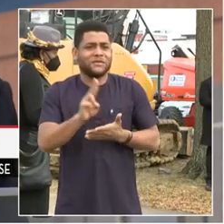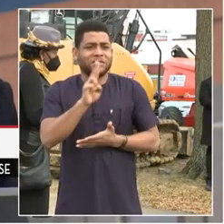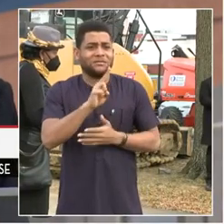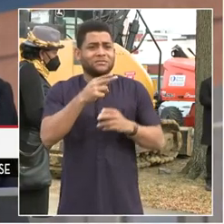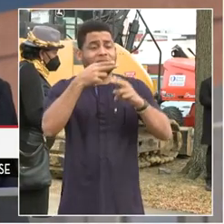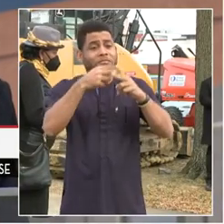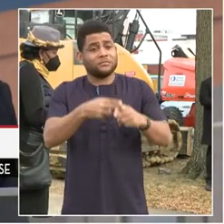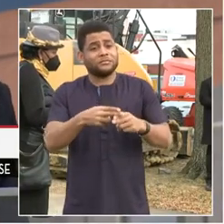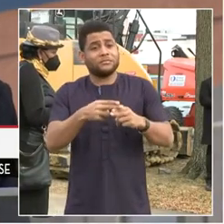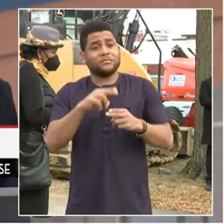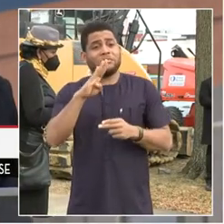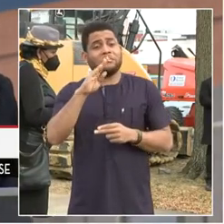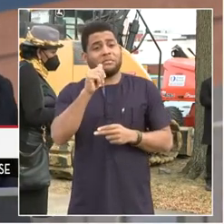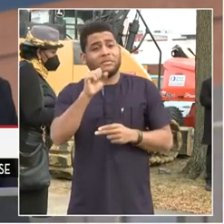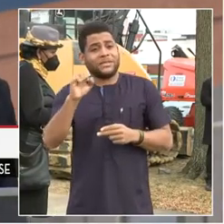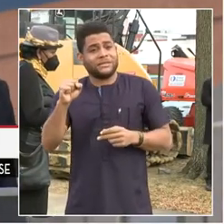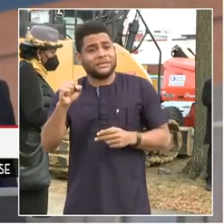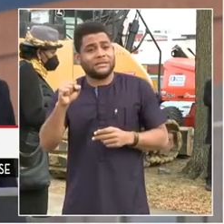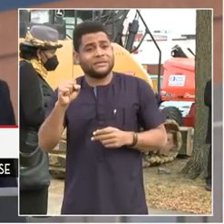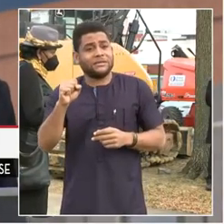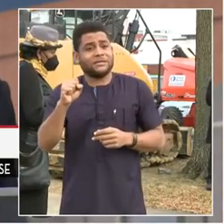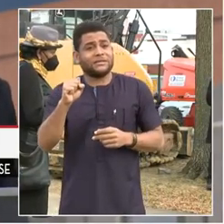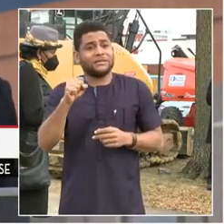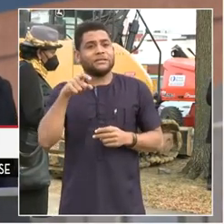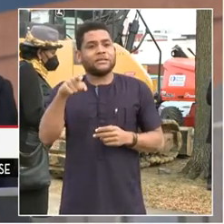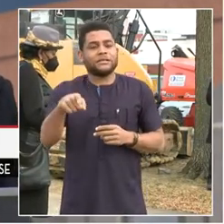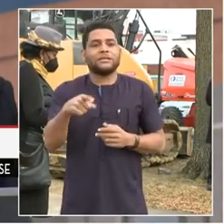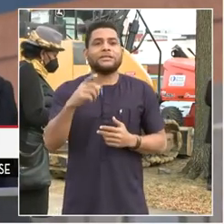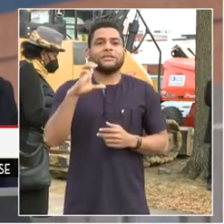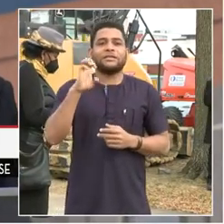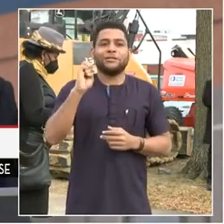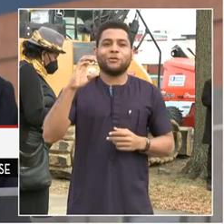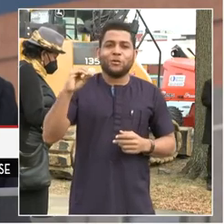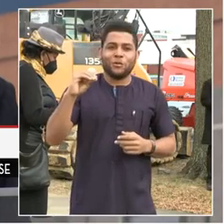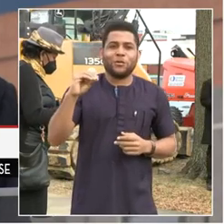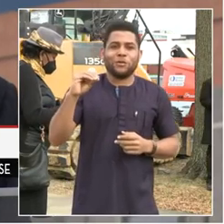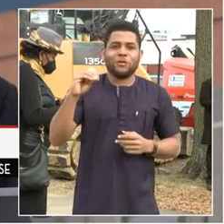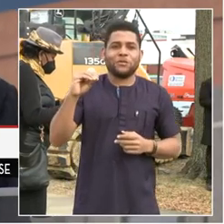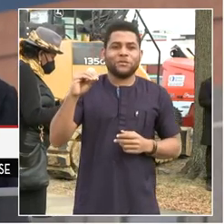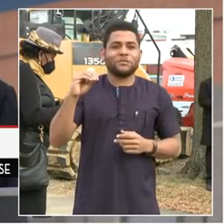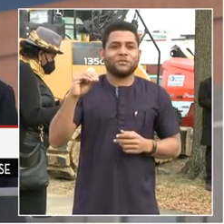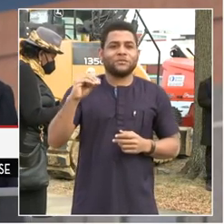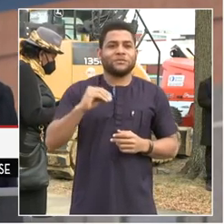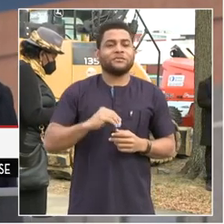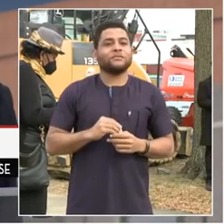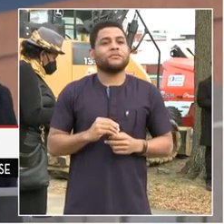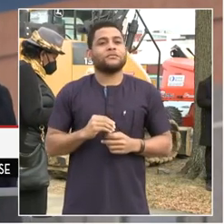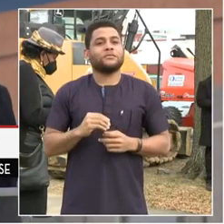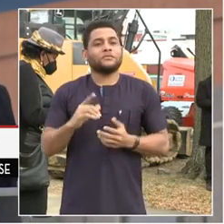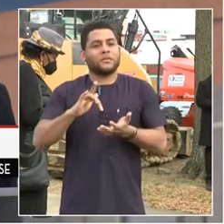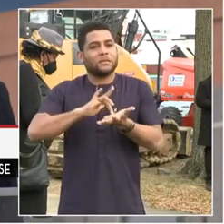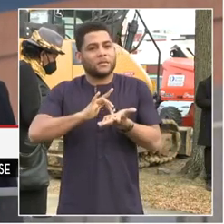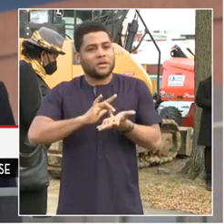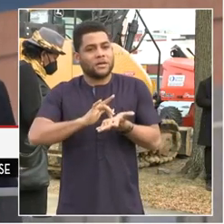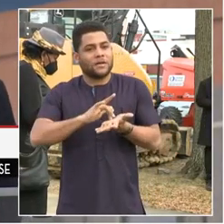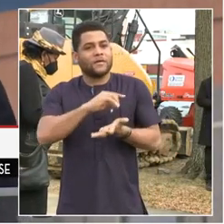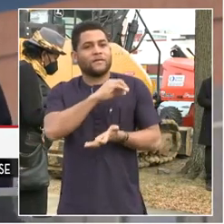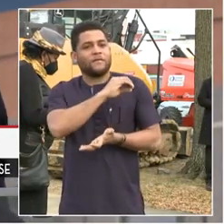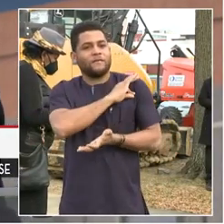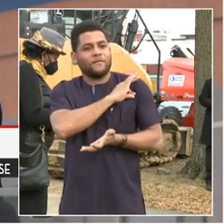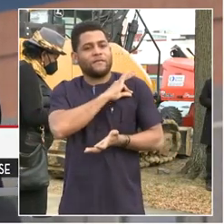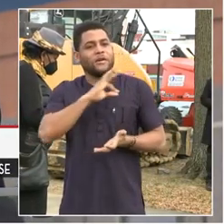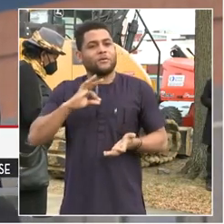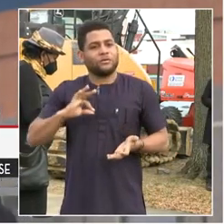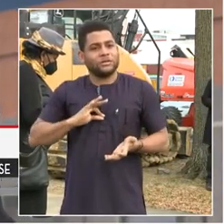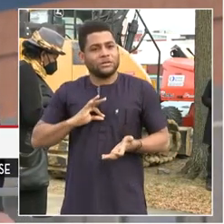Barbara Bass, who is the Chief Executive Officer of the Medical Faculty Associates and